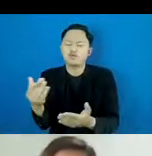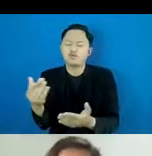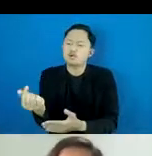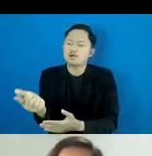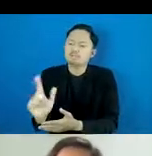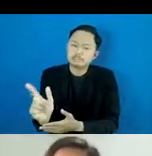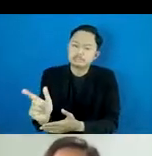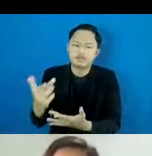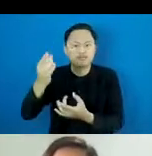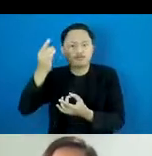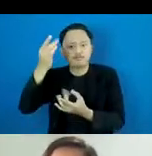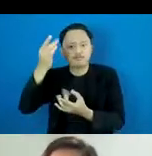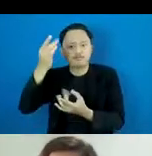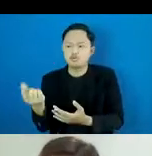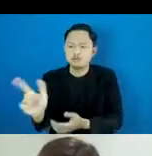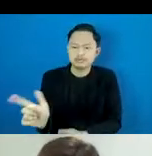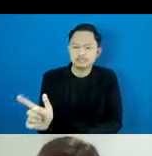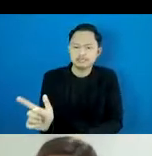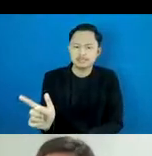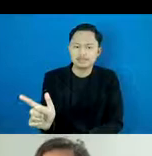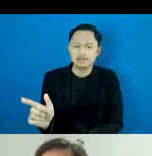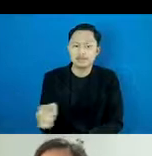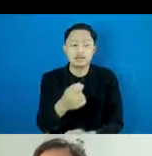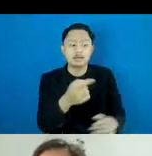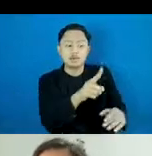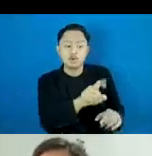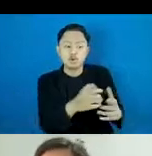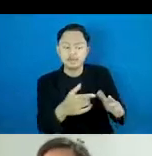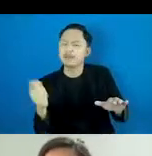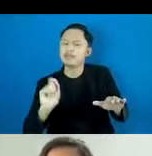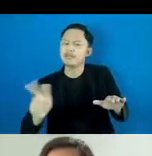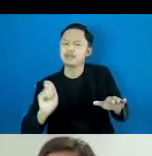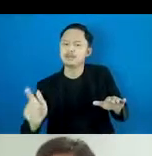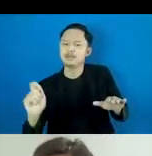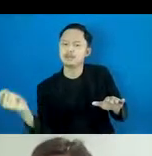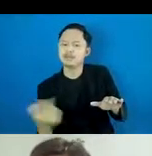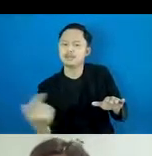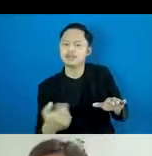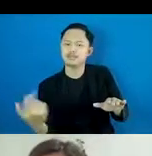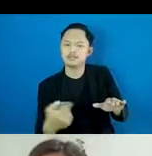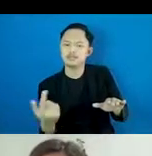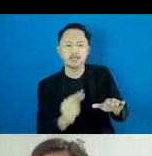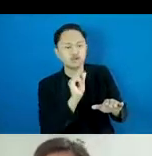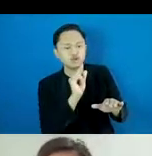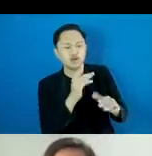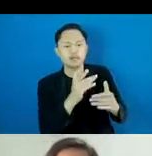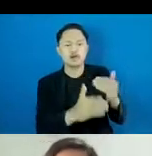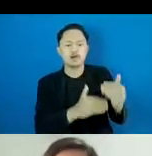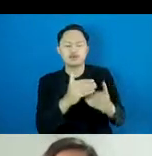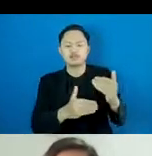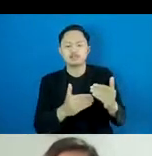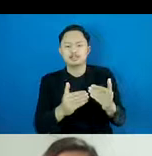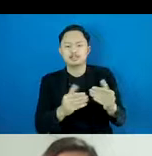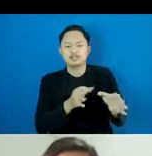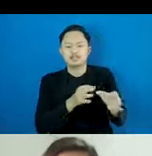concessional lenders and buy everything he needs to operate the public transport. You